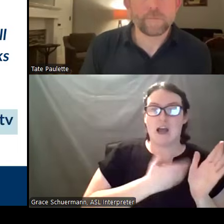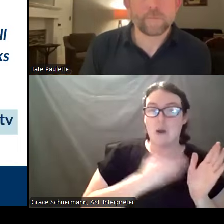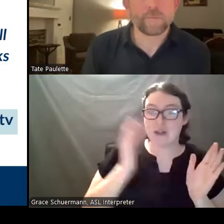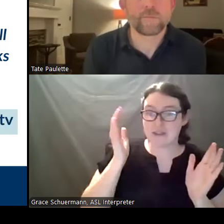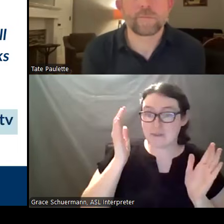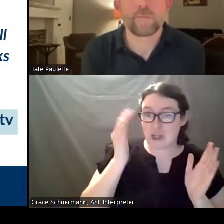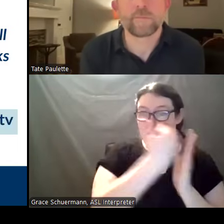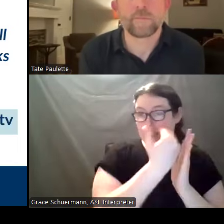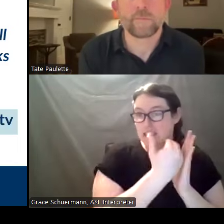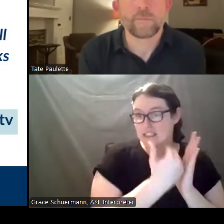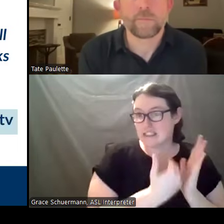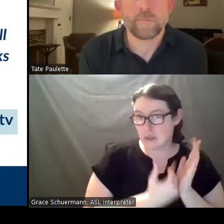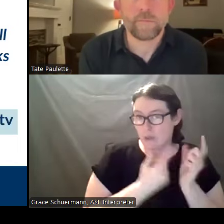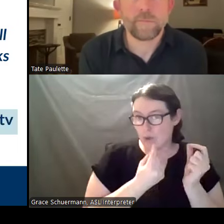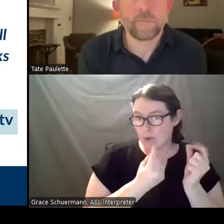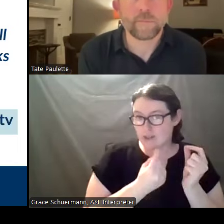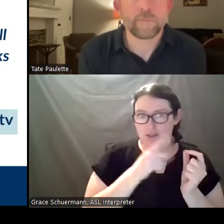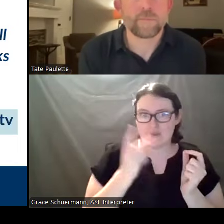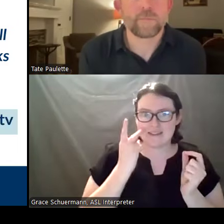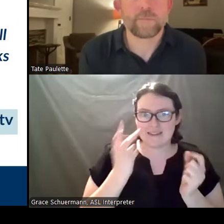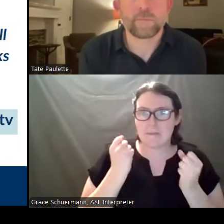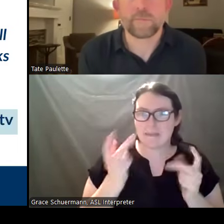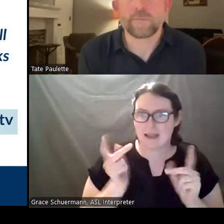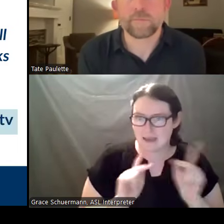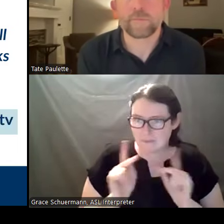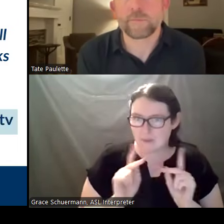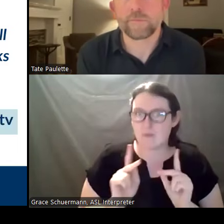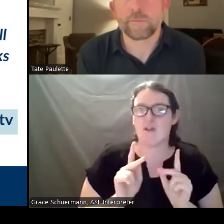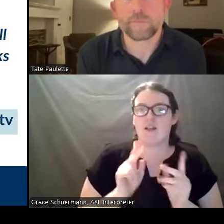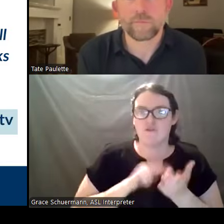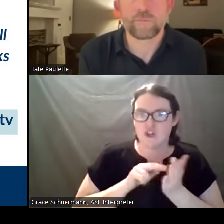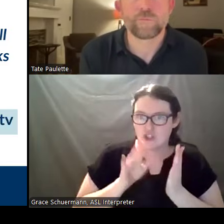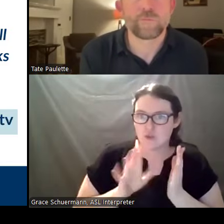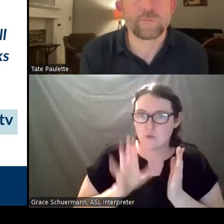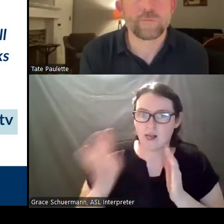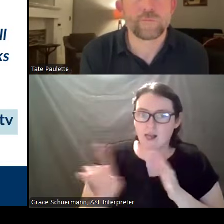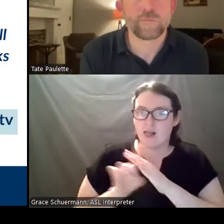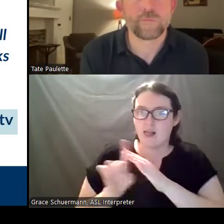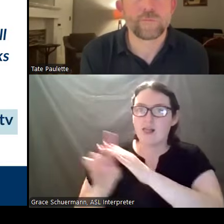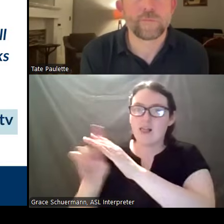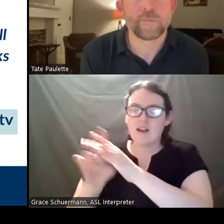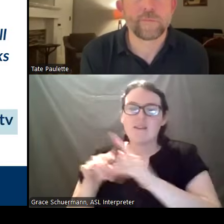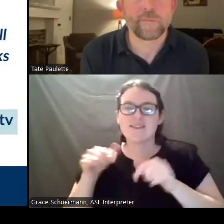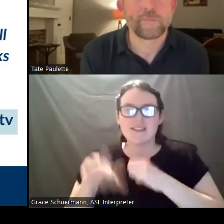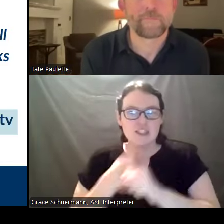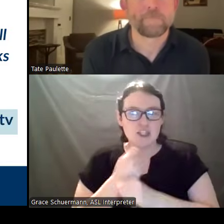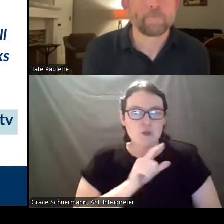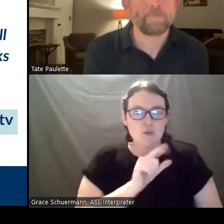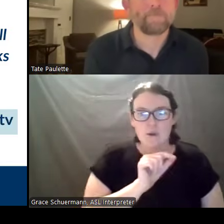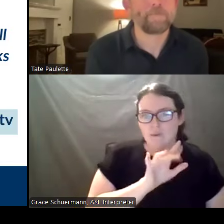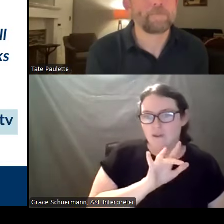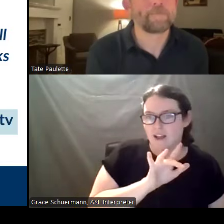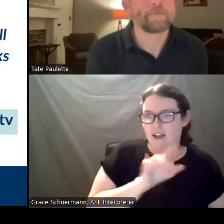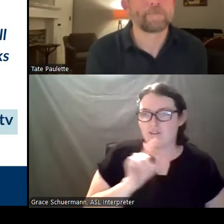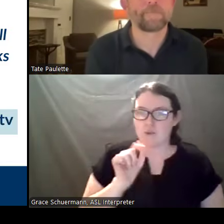Um, as you can see, we have a number of scholars coming in for our archaeology hour over the course of 2025, 2026,